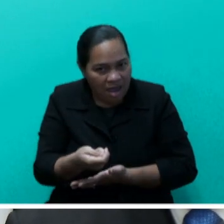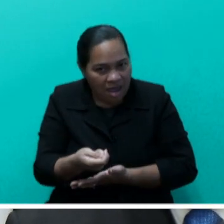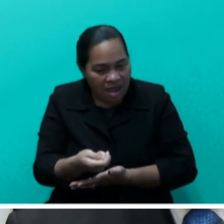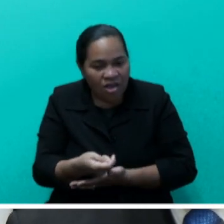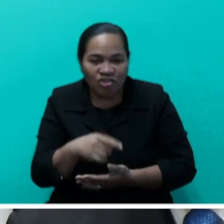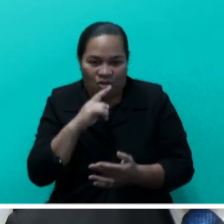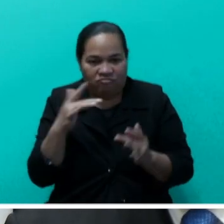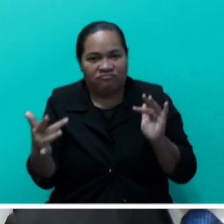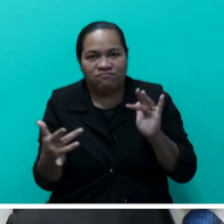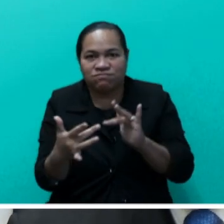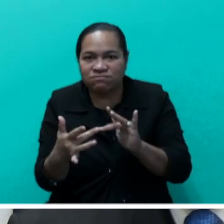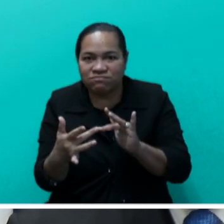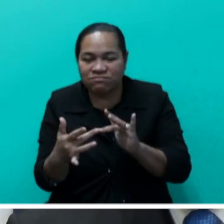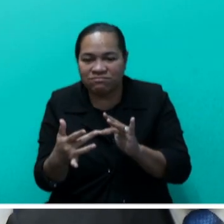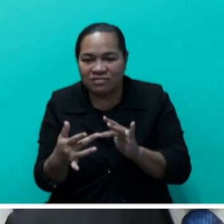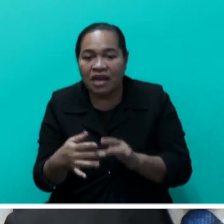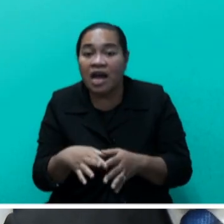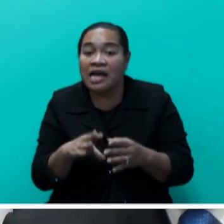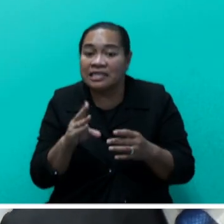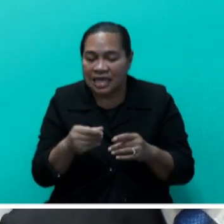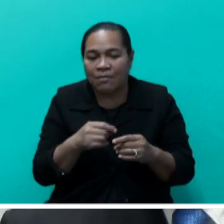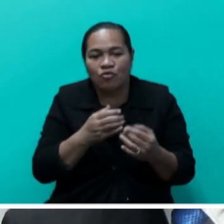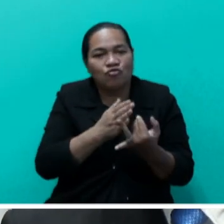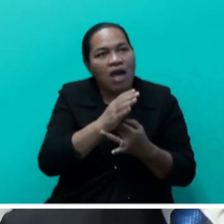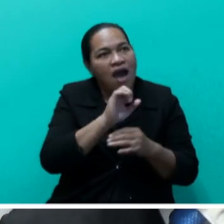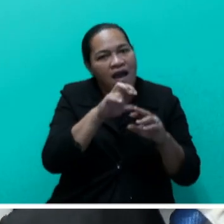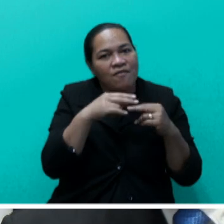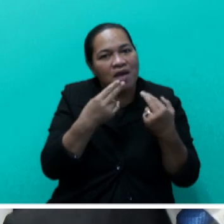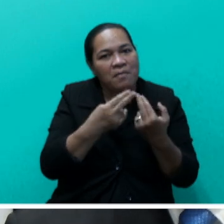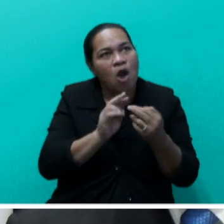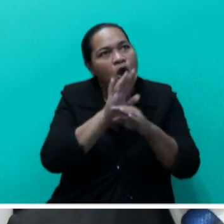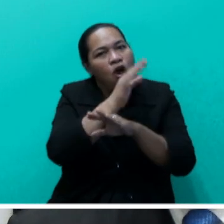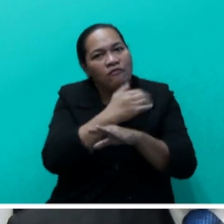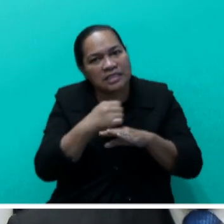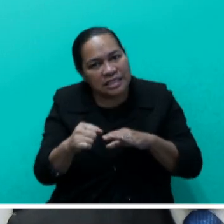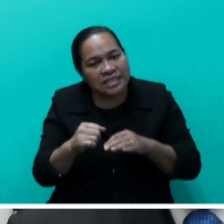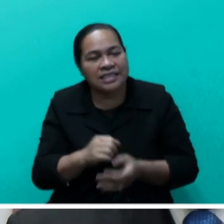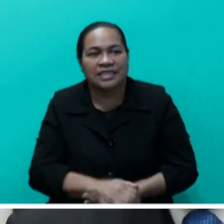connectivity, and some are doing it through their relatives overseas, I think.